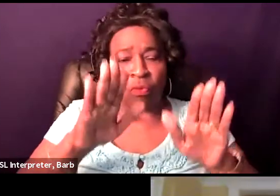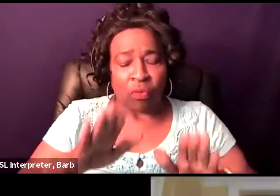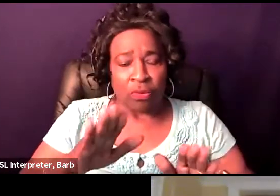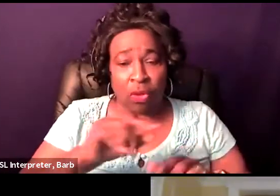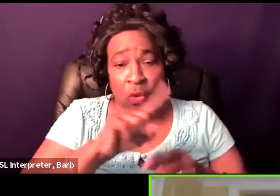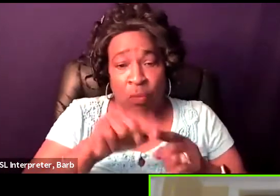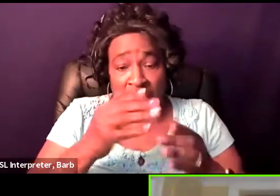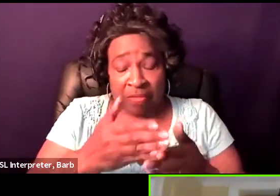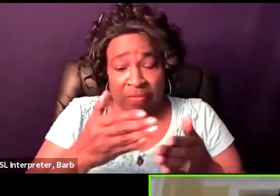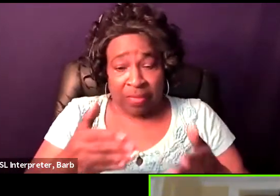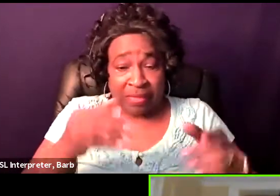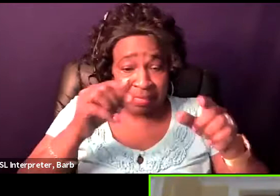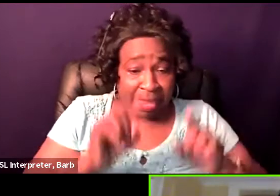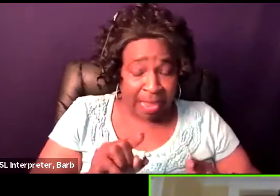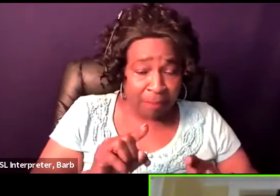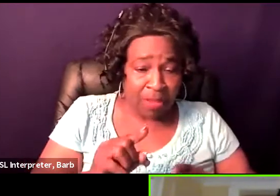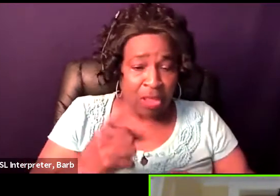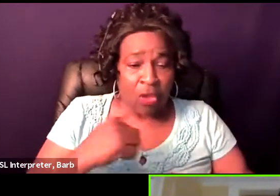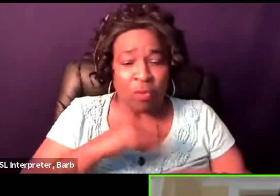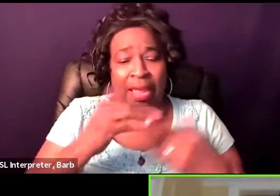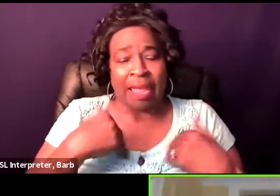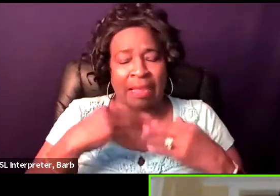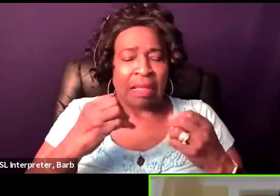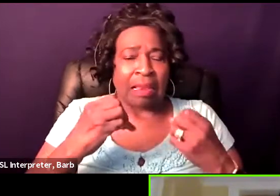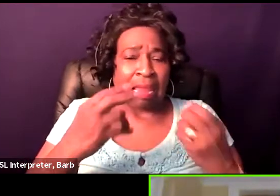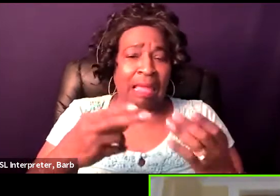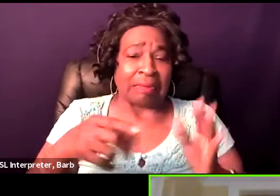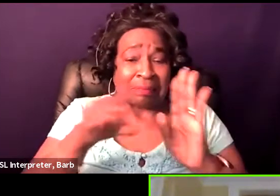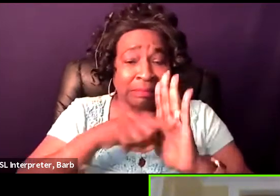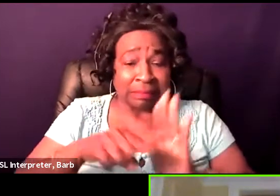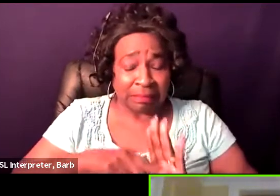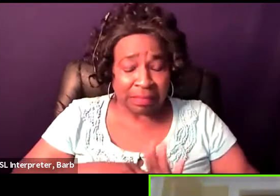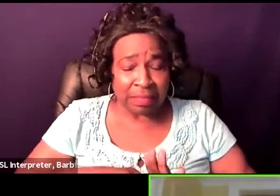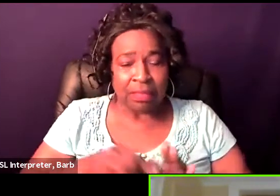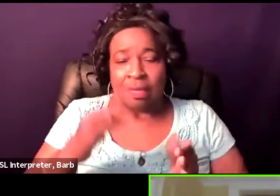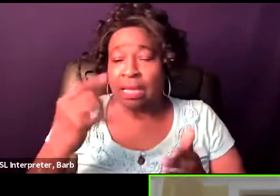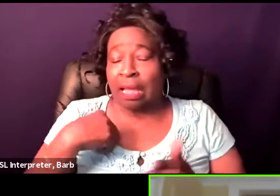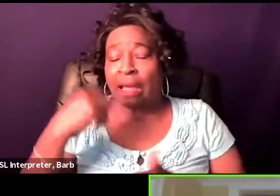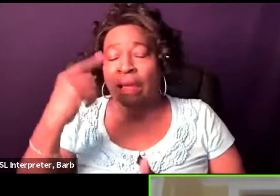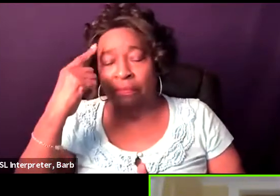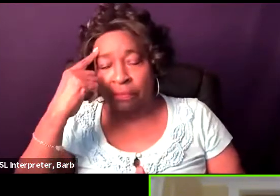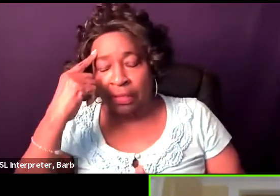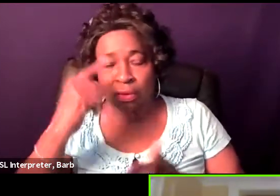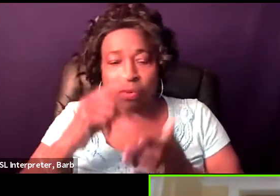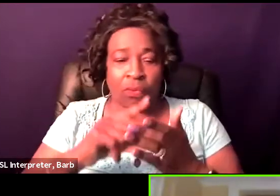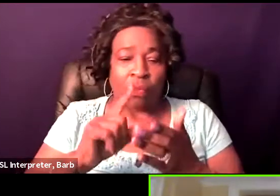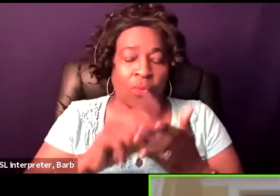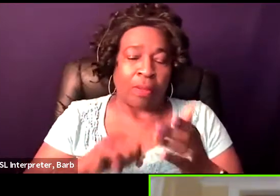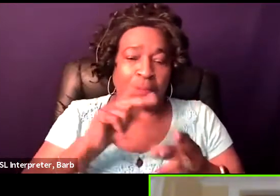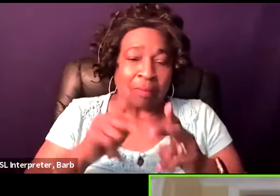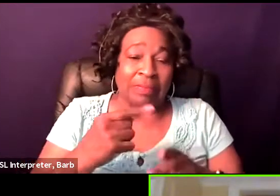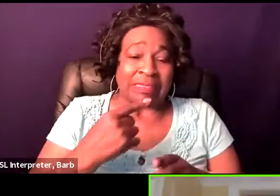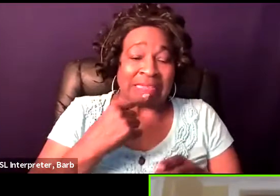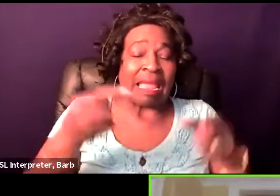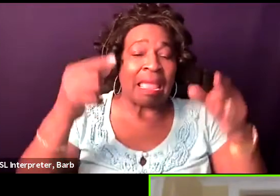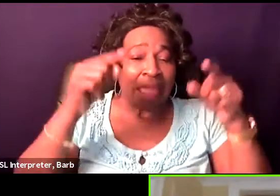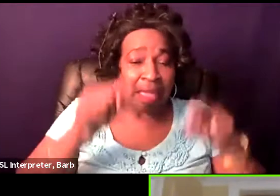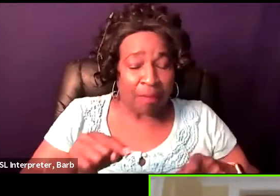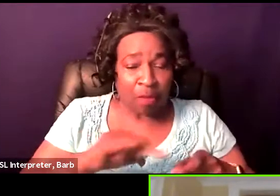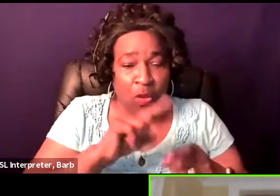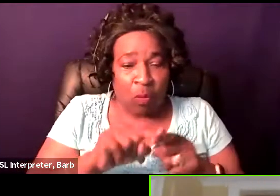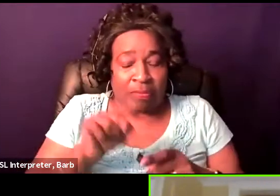all really pumped. As you said, we had a lot of optimism. And I think what happened is, or what a lot of people are saying happened, is once they